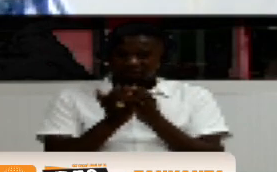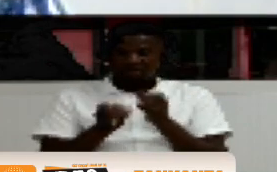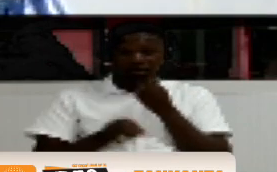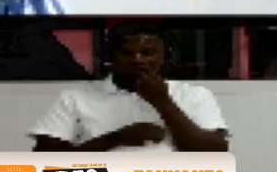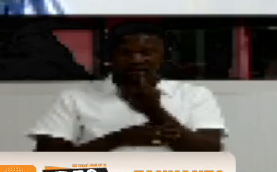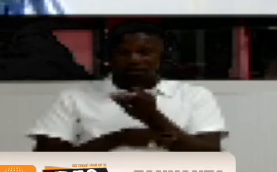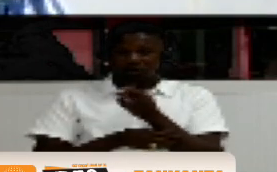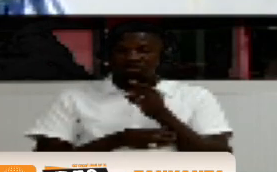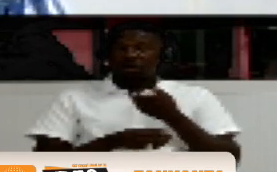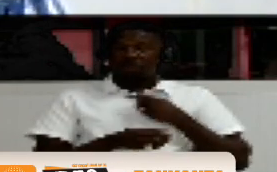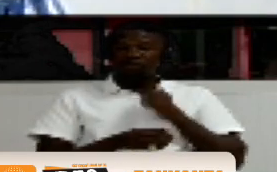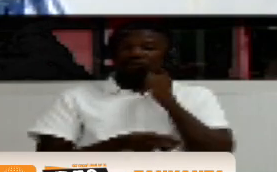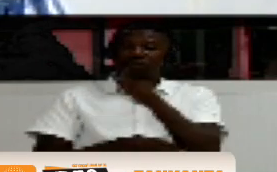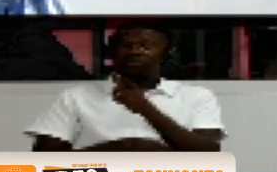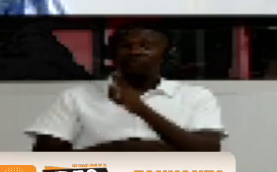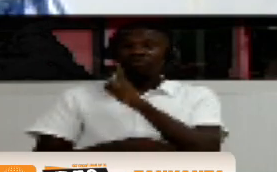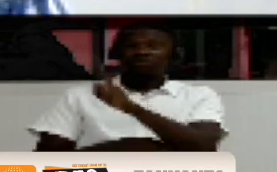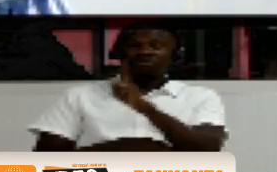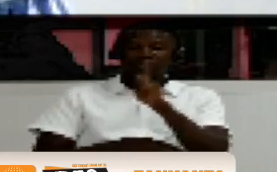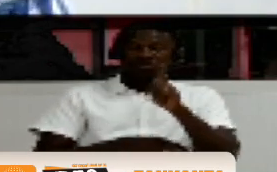we have to pay each